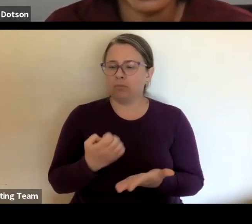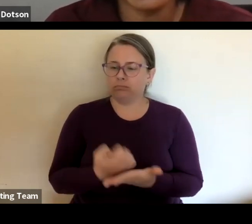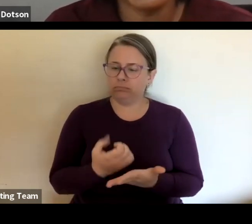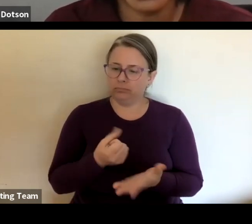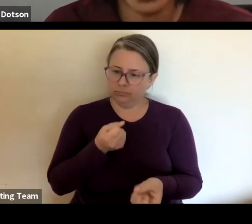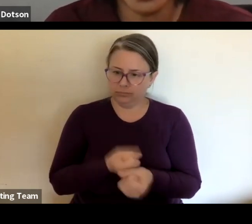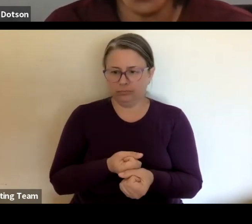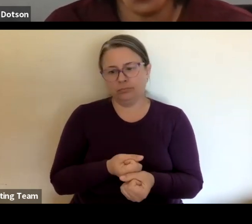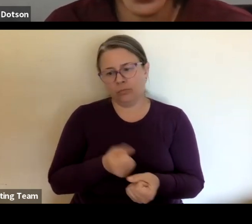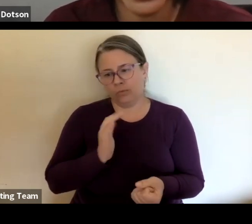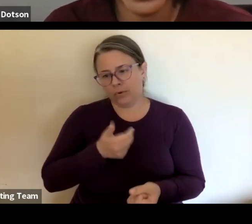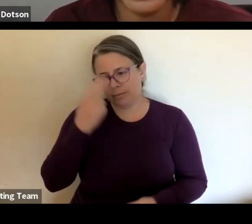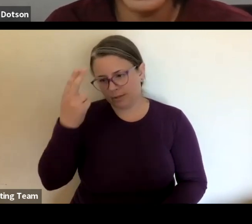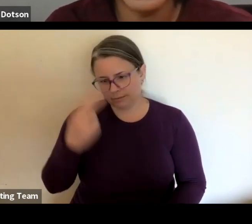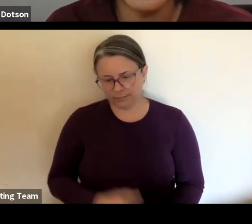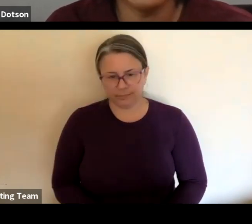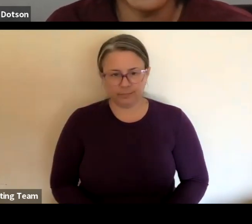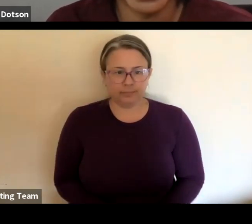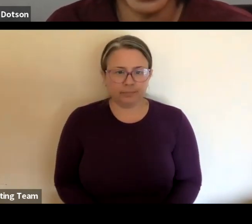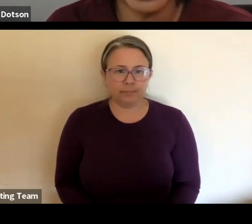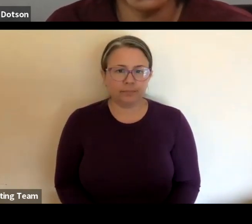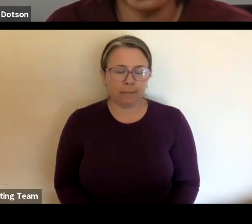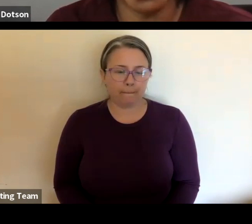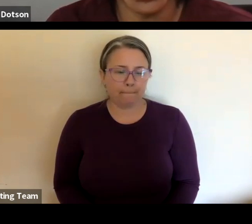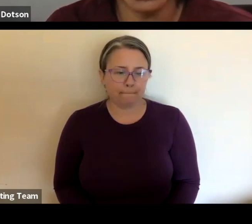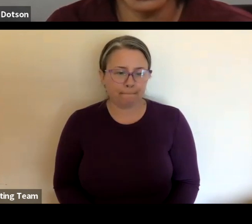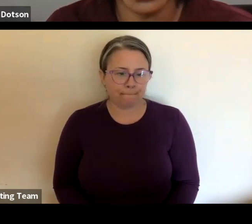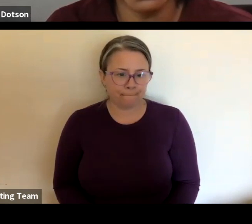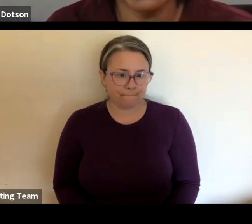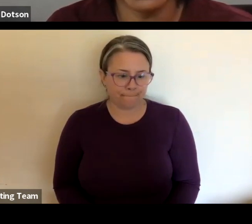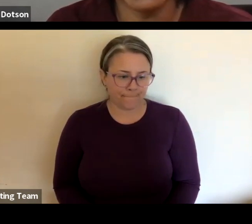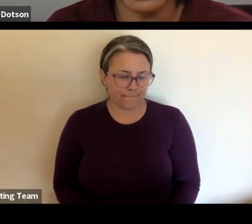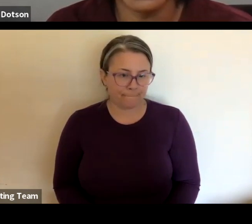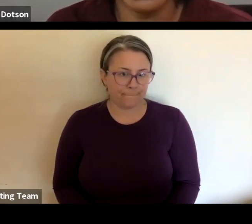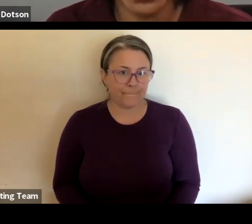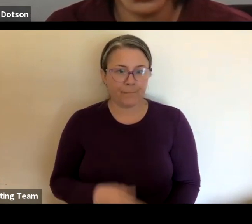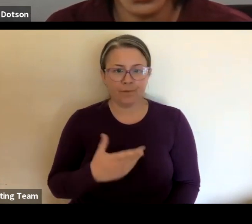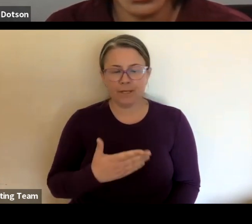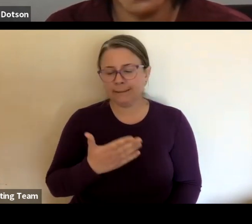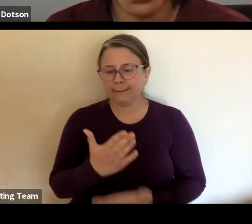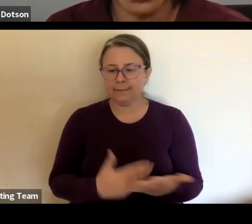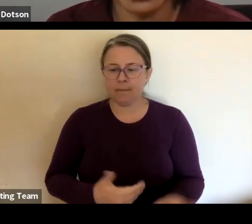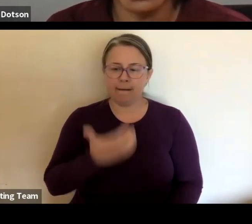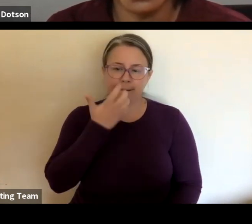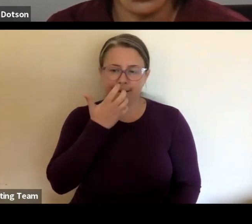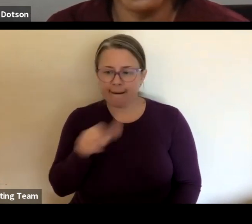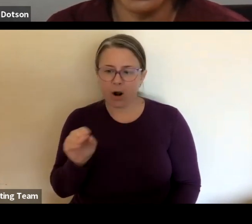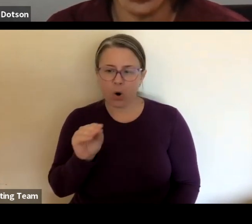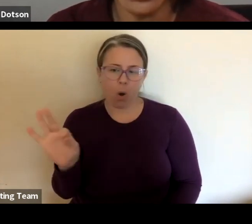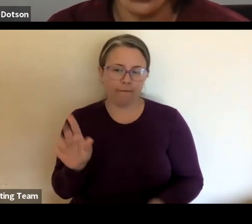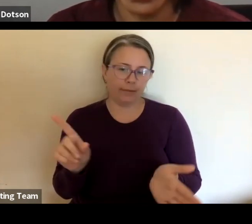So I want to show you some data that is hot off the presses. I am working on a paper with